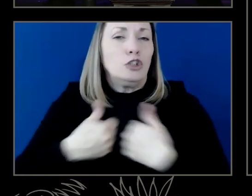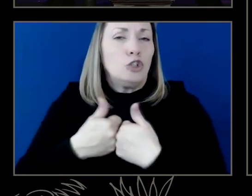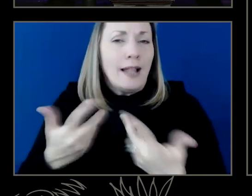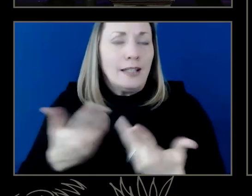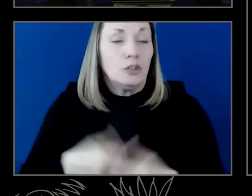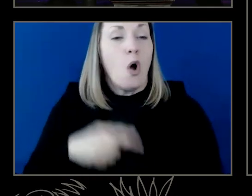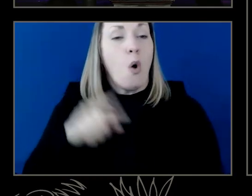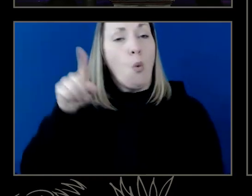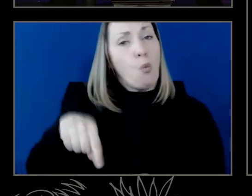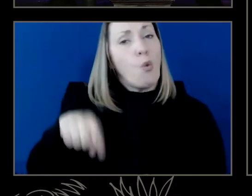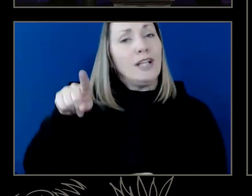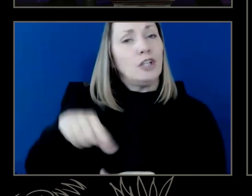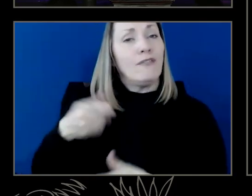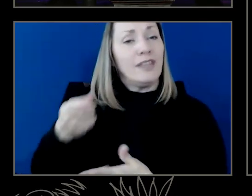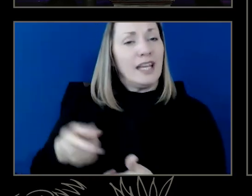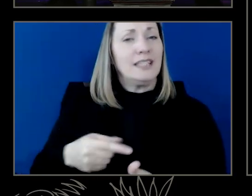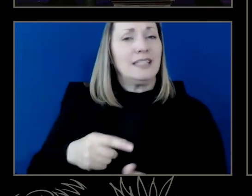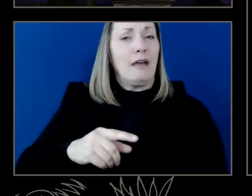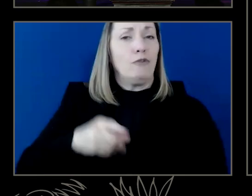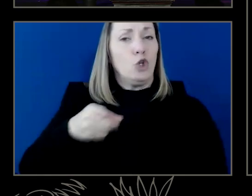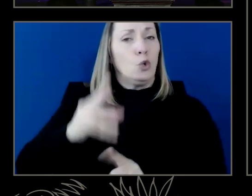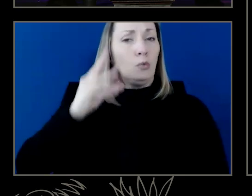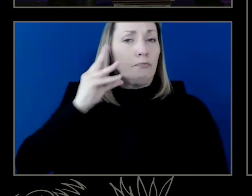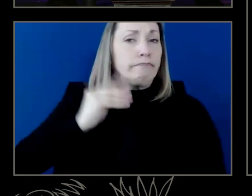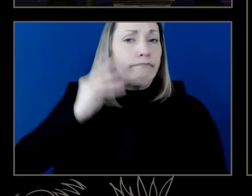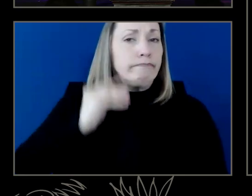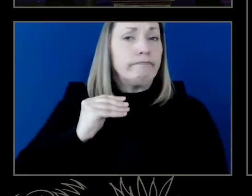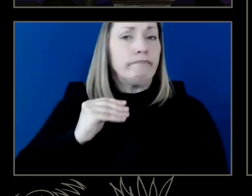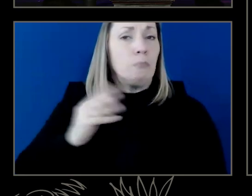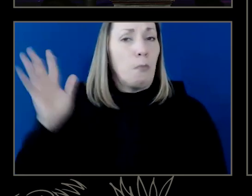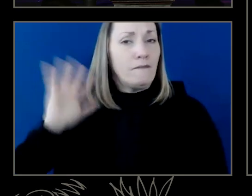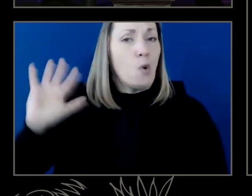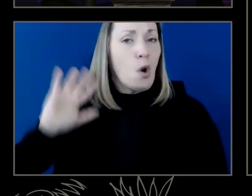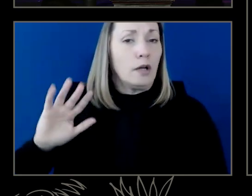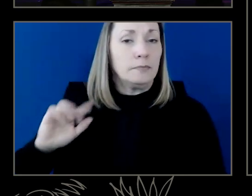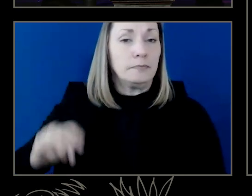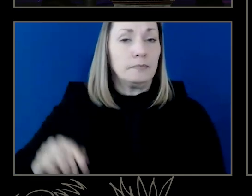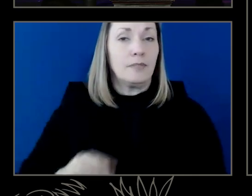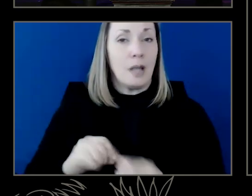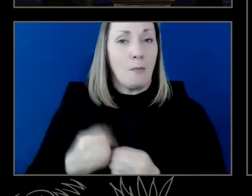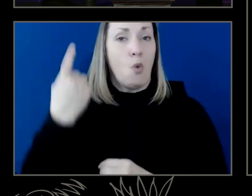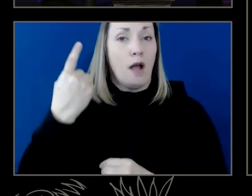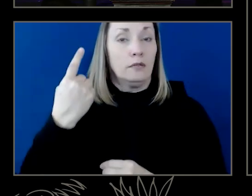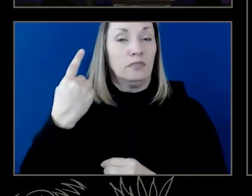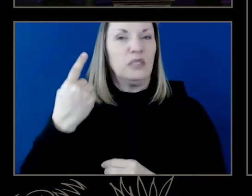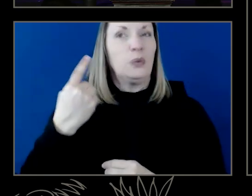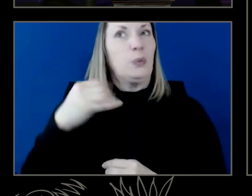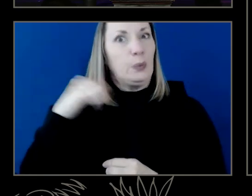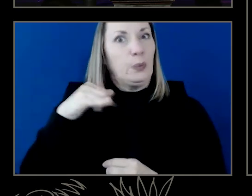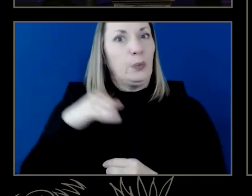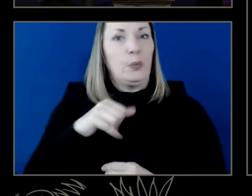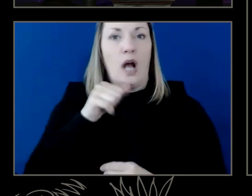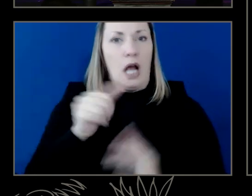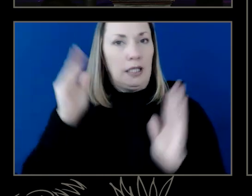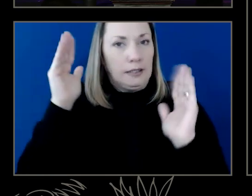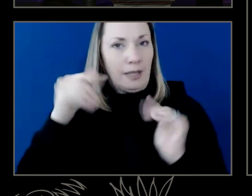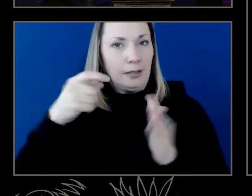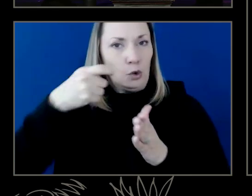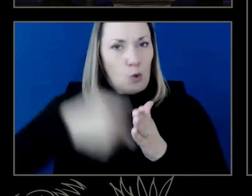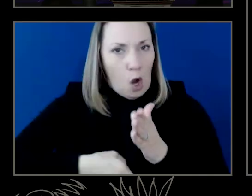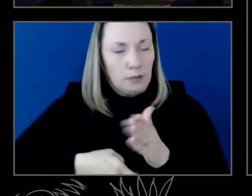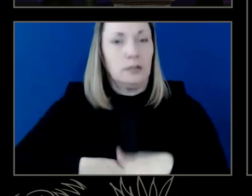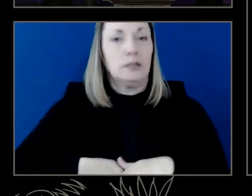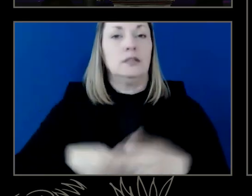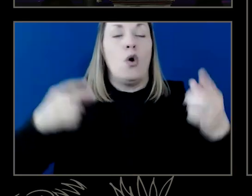these have you run personally into before? Number one, unexpected cost. When